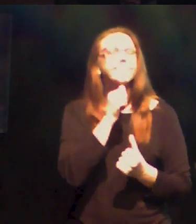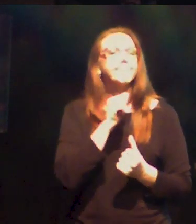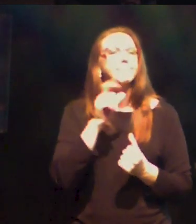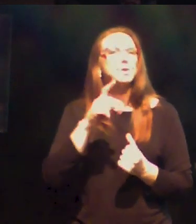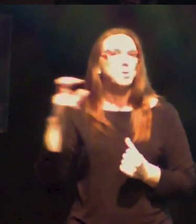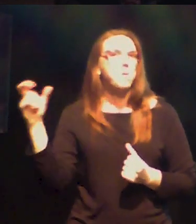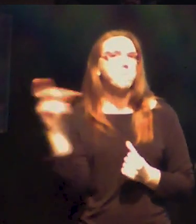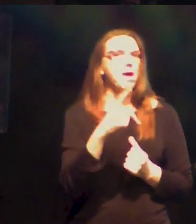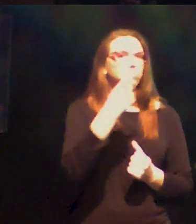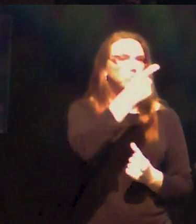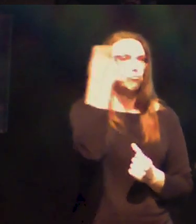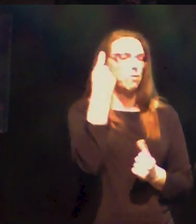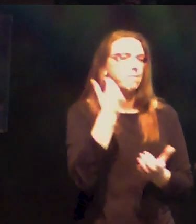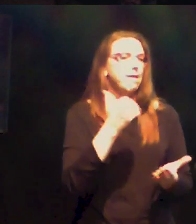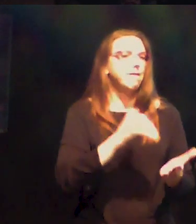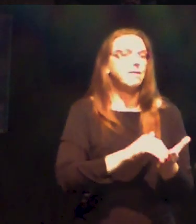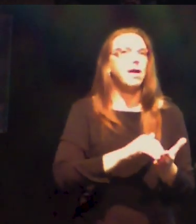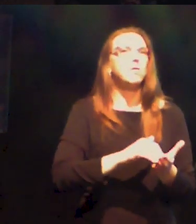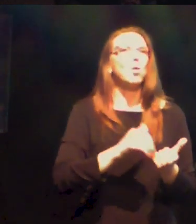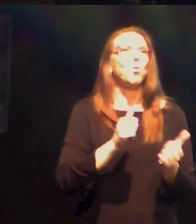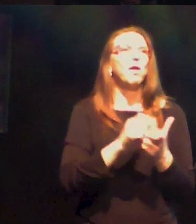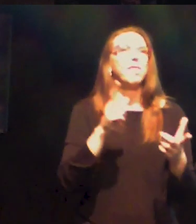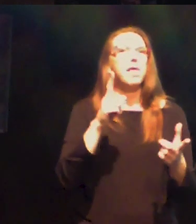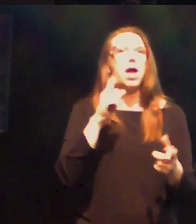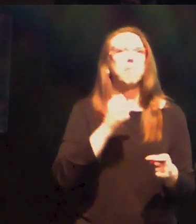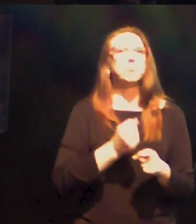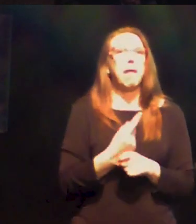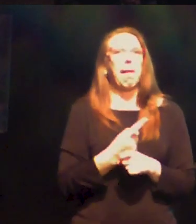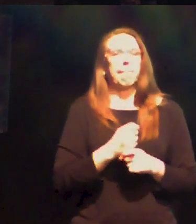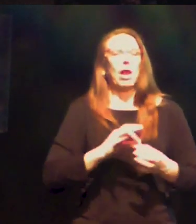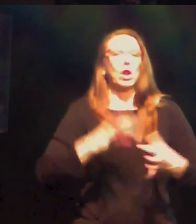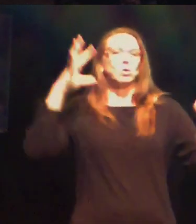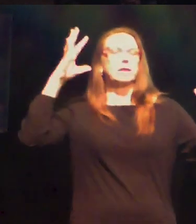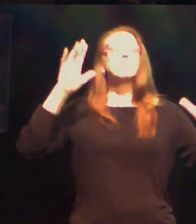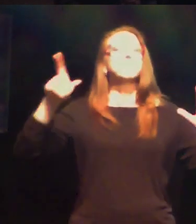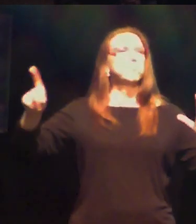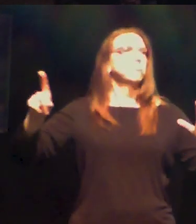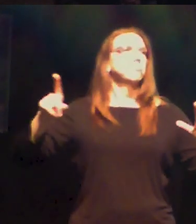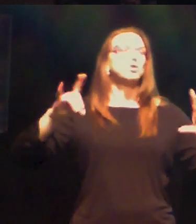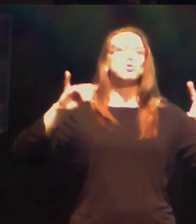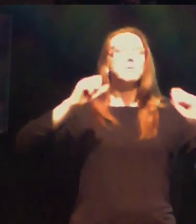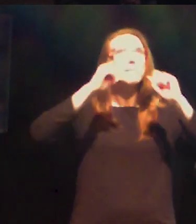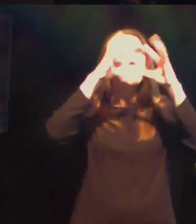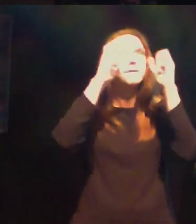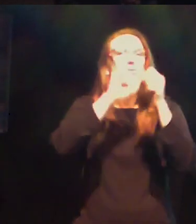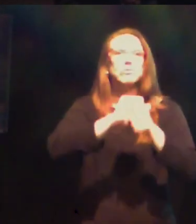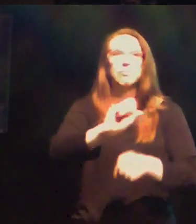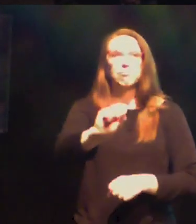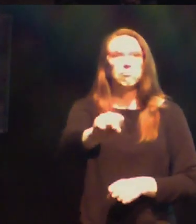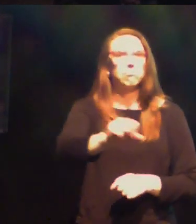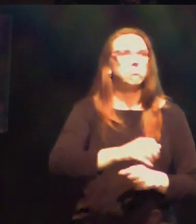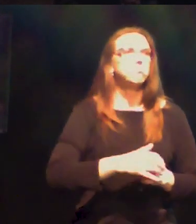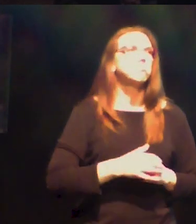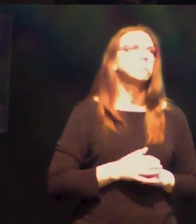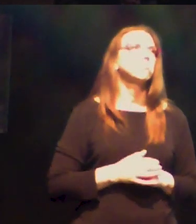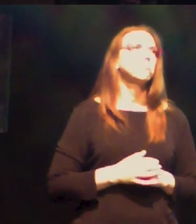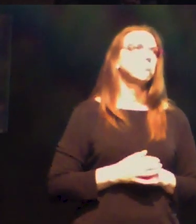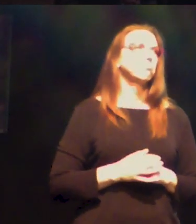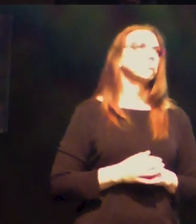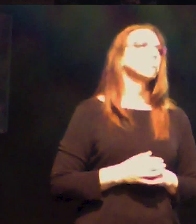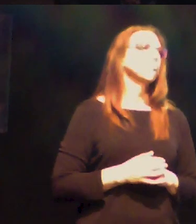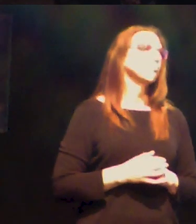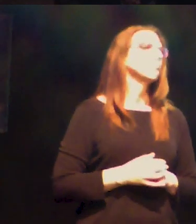those traumas without losing it, you know. And she did an amazing job, yeah.